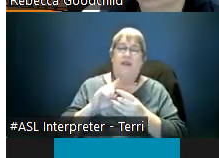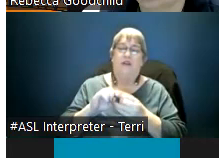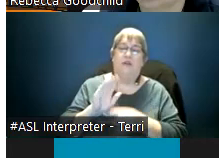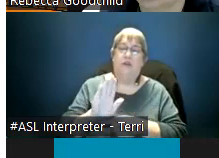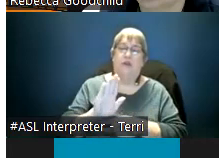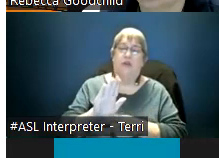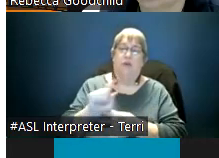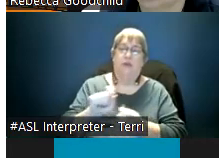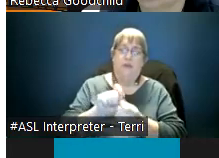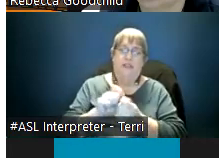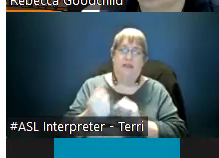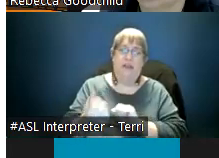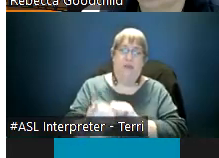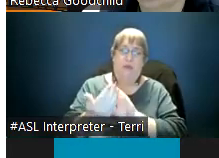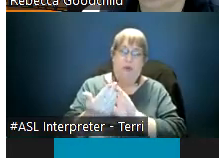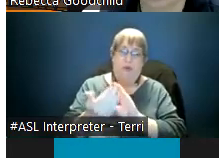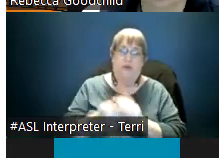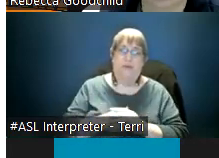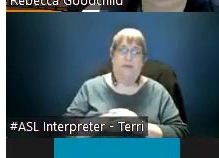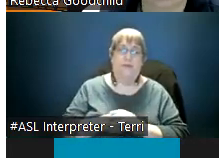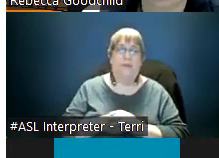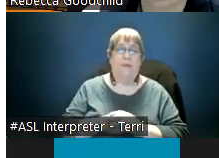particular approach.